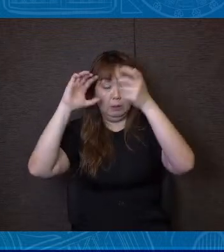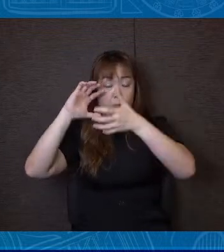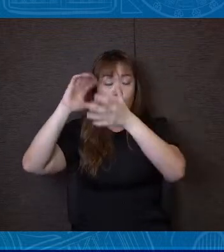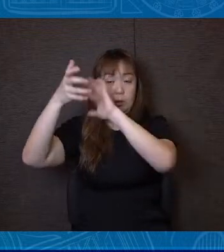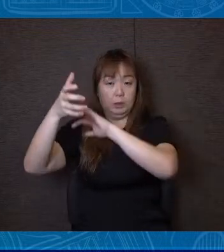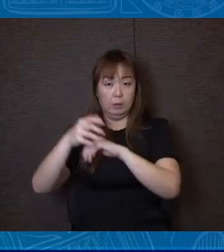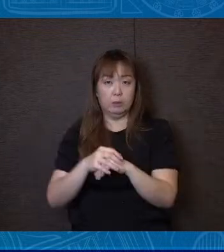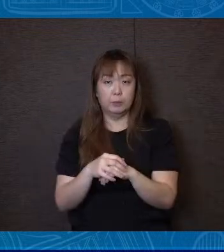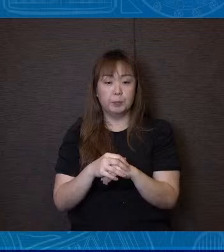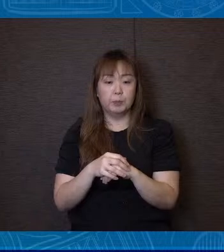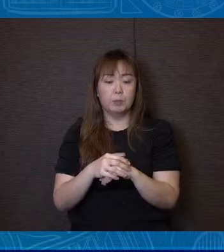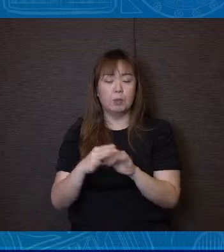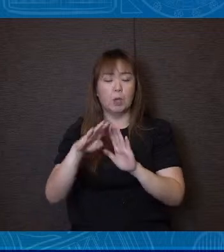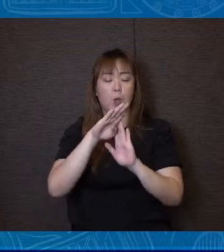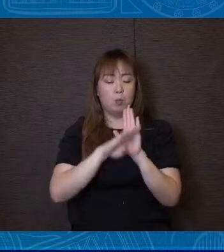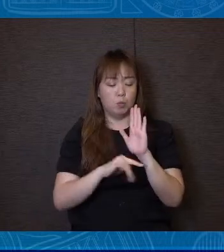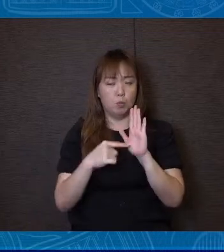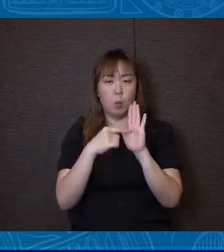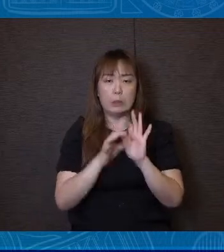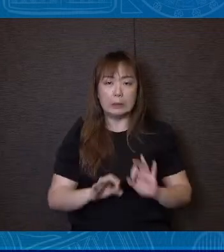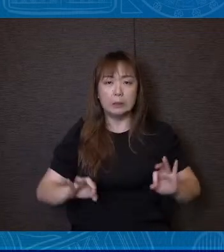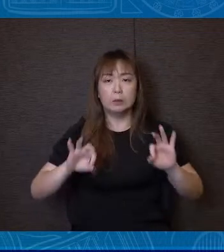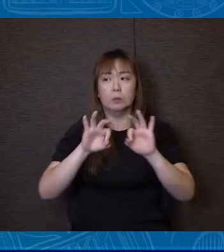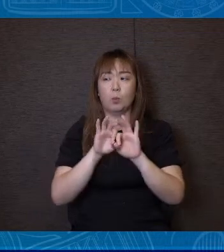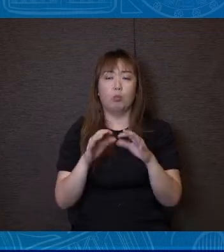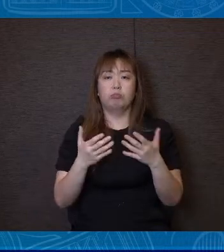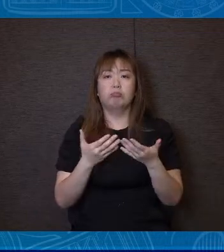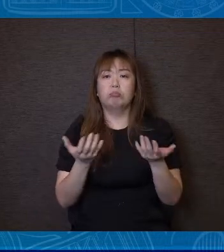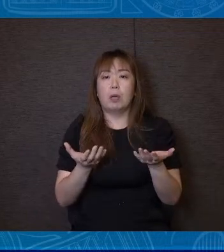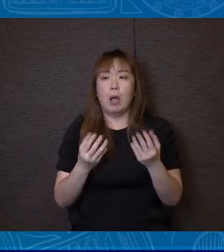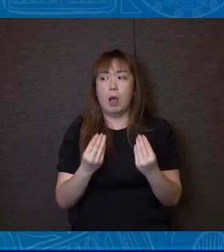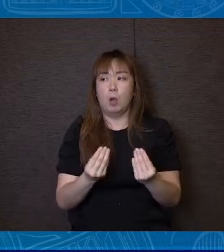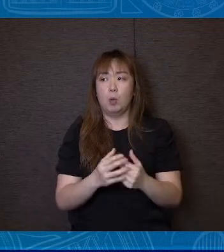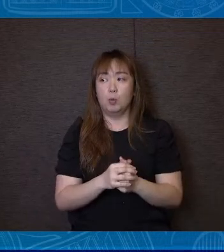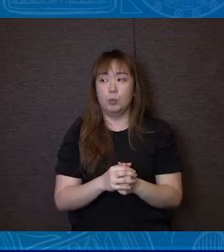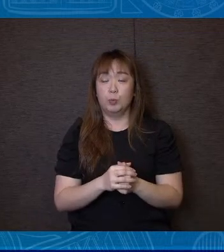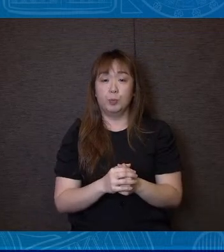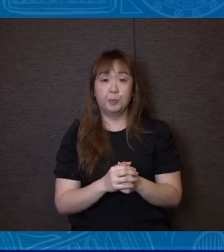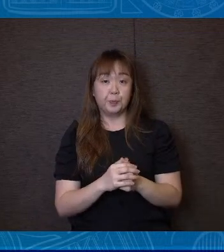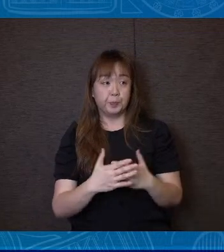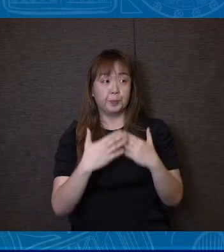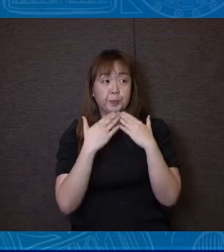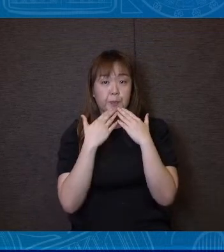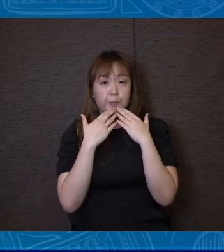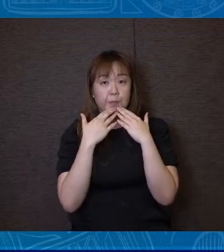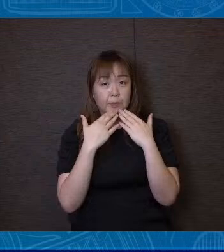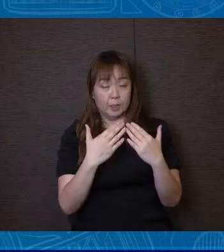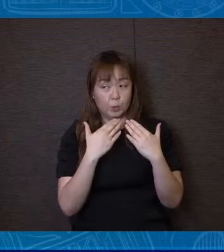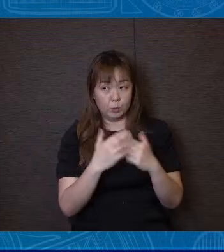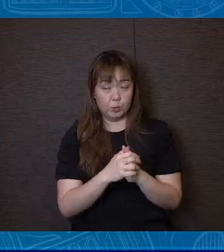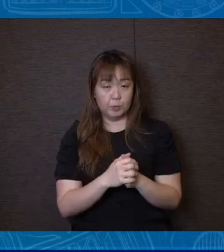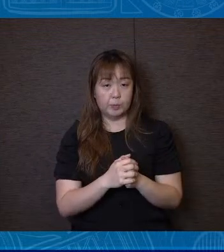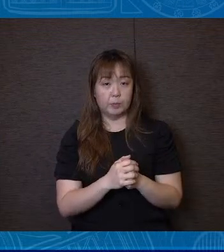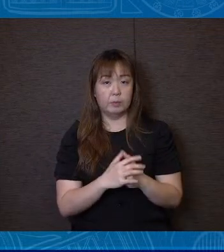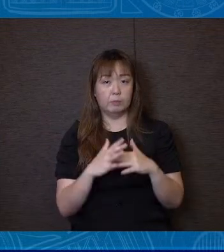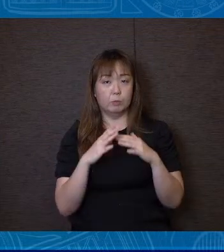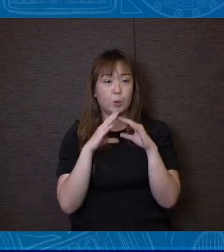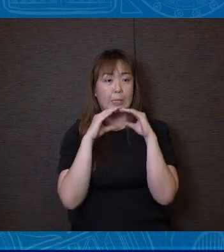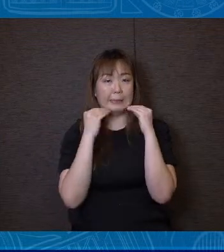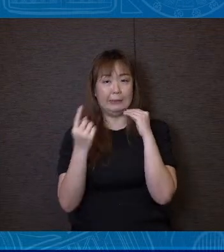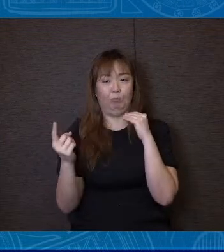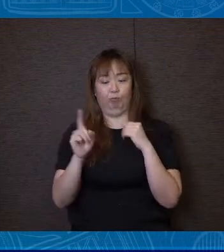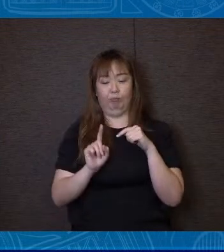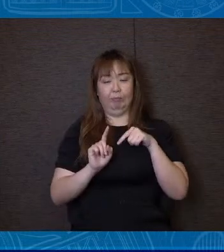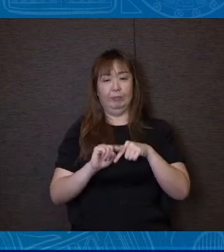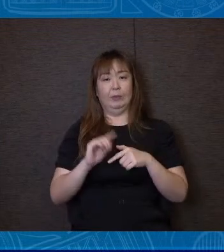are important to improve the reliability? Well, thank you for having us here, and I'm glad to be back in another